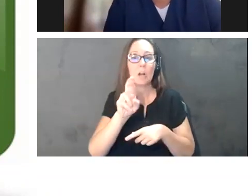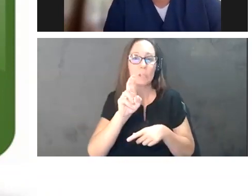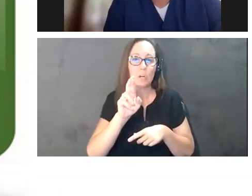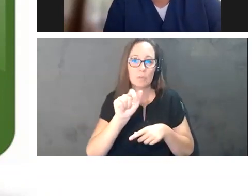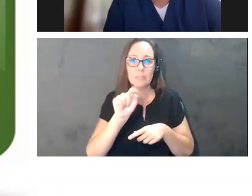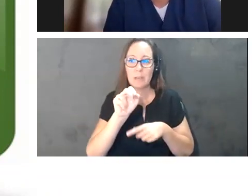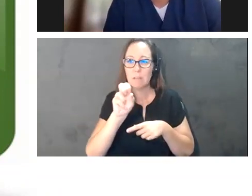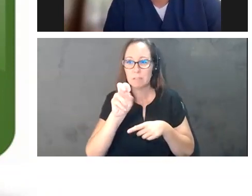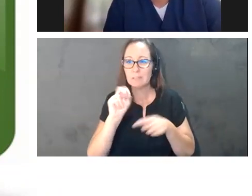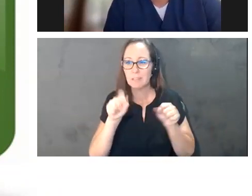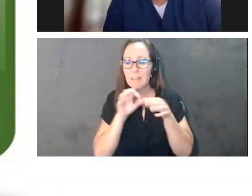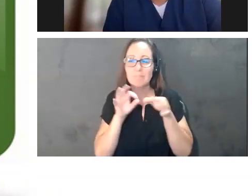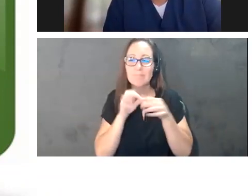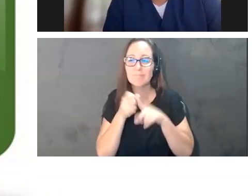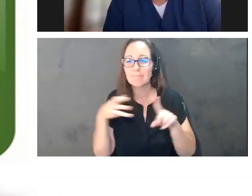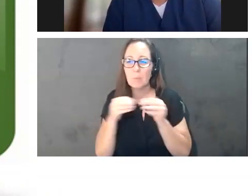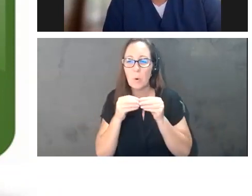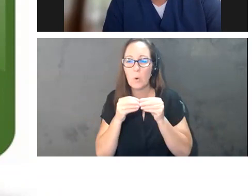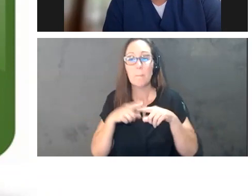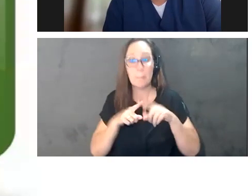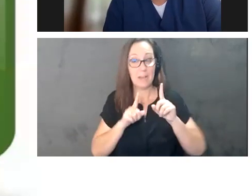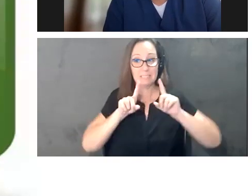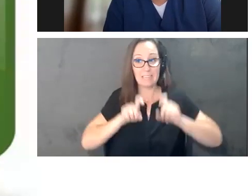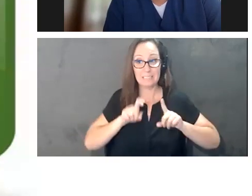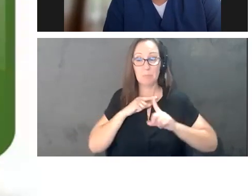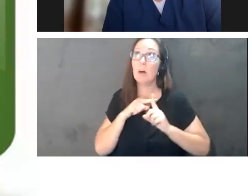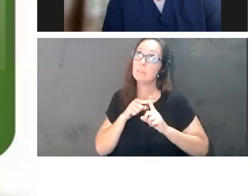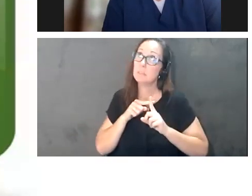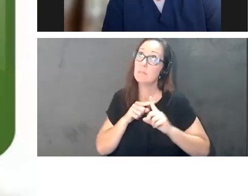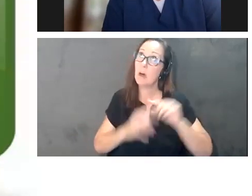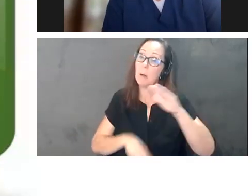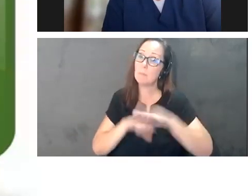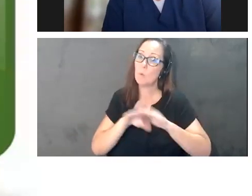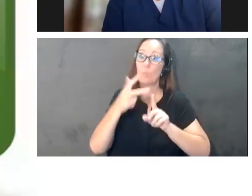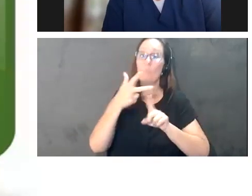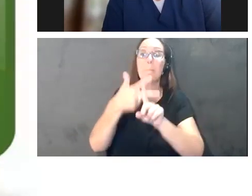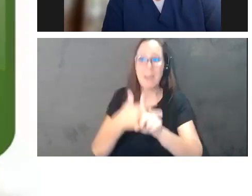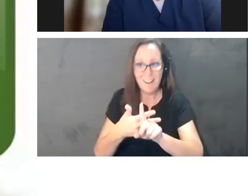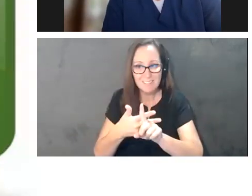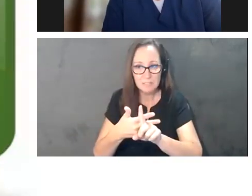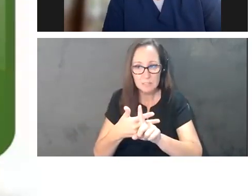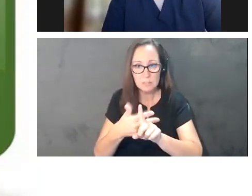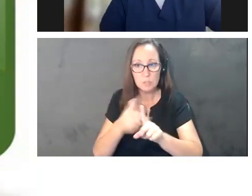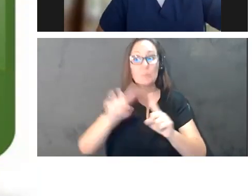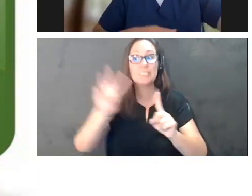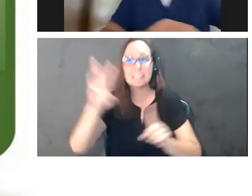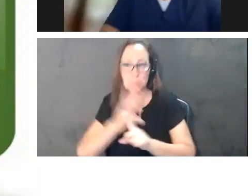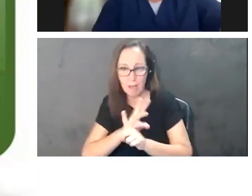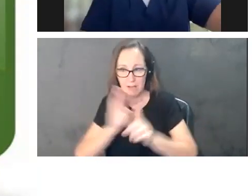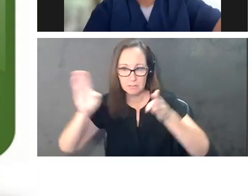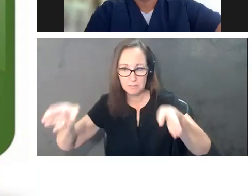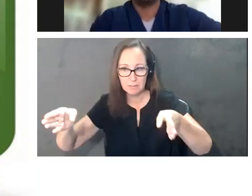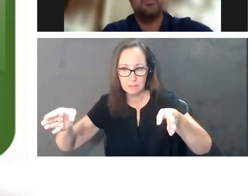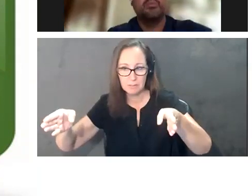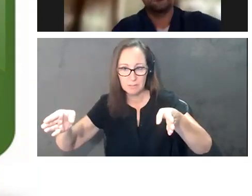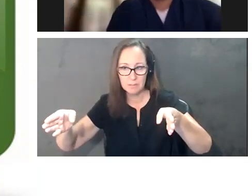but you can test positive up to 3 months, even to 6 months after you have a